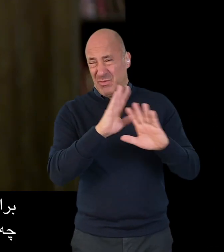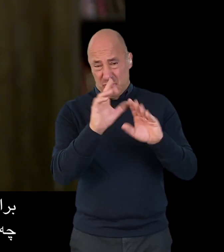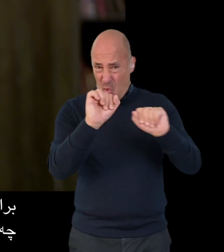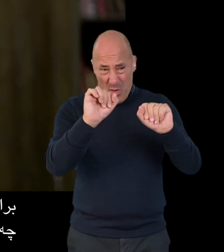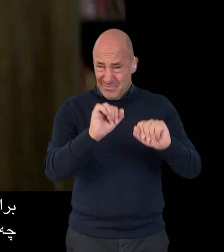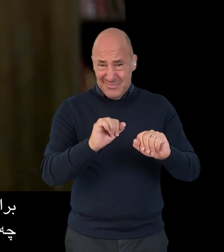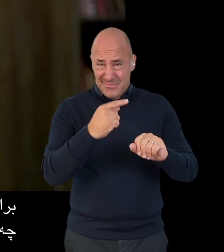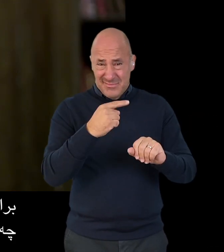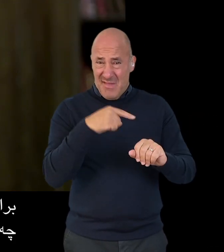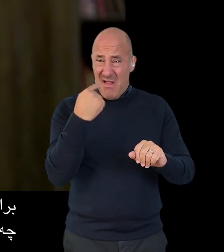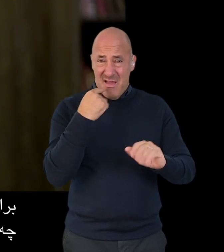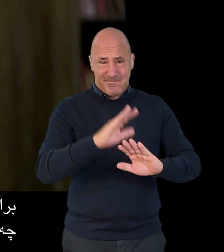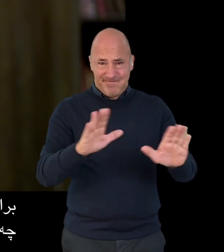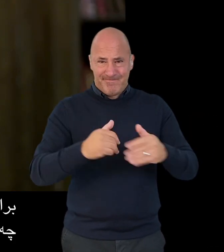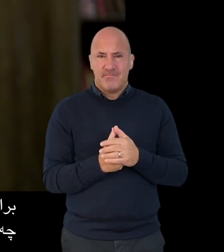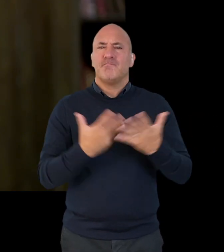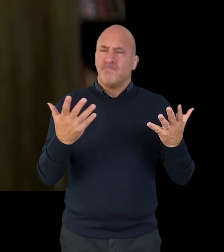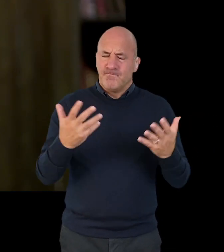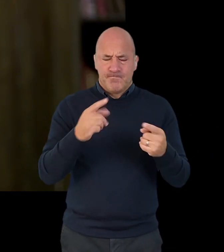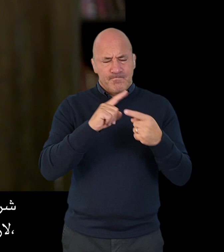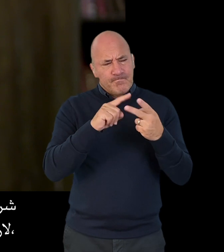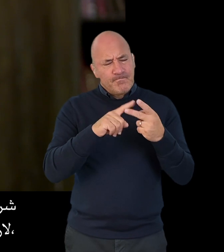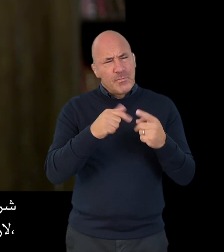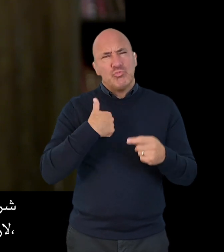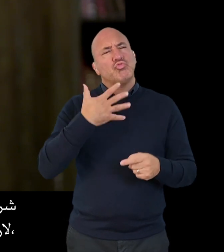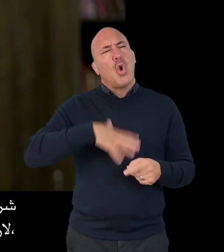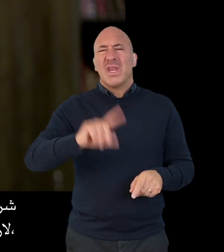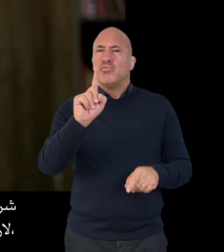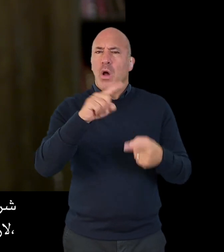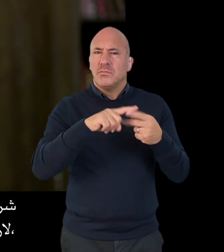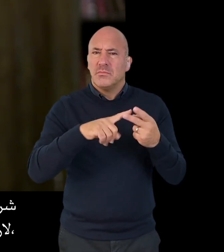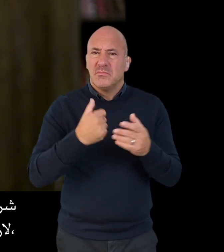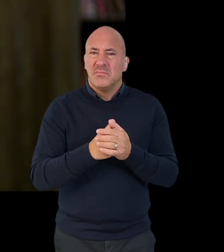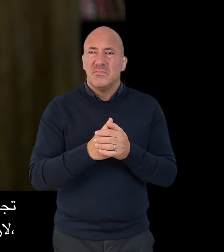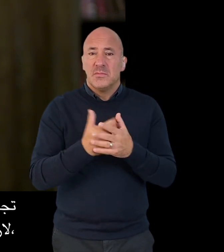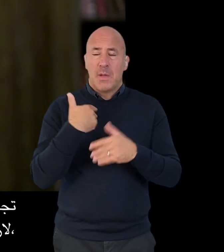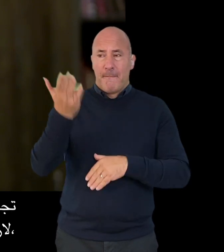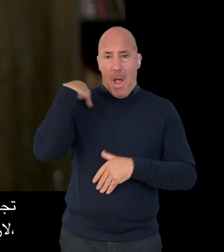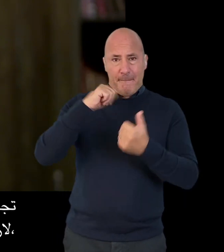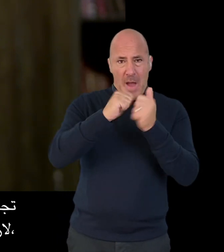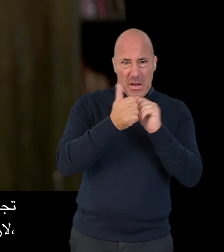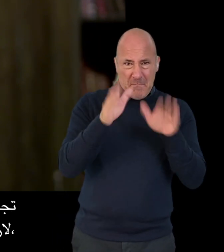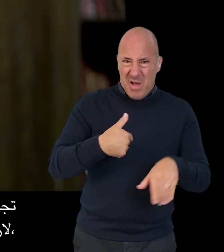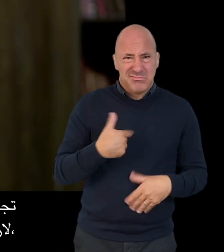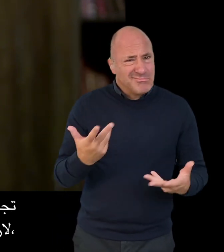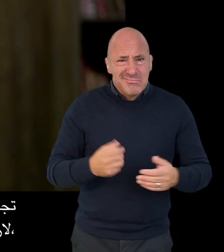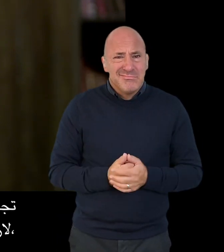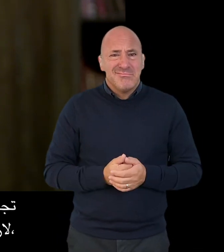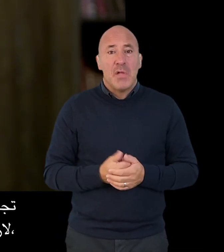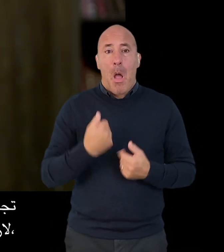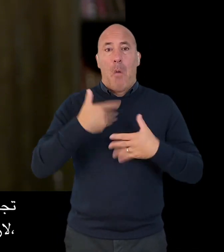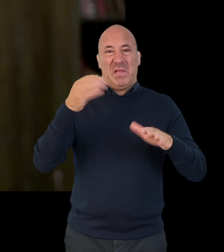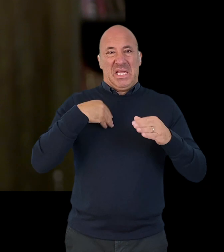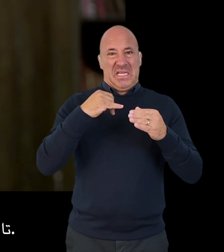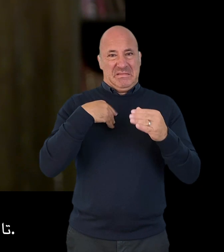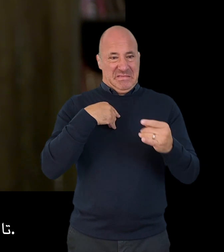are other things that you don't need to have in your case? You don't need to have past partners. You don't need to have had sexual